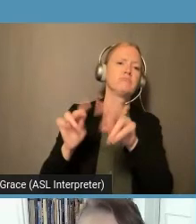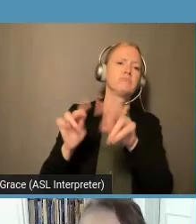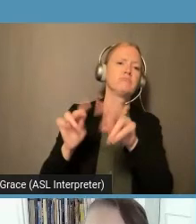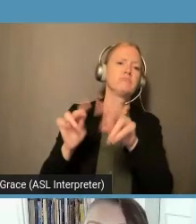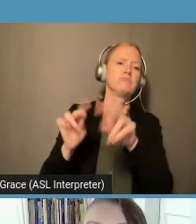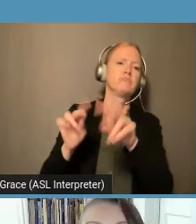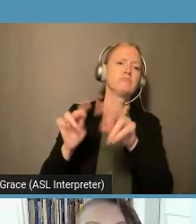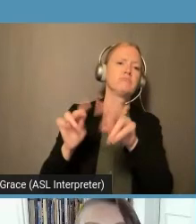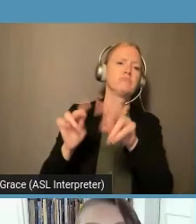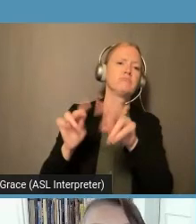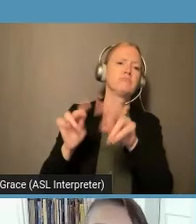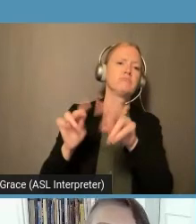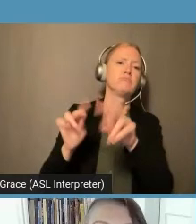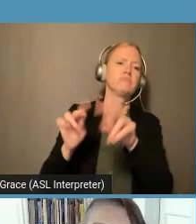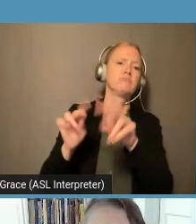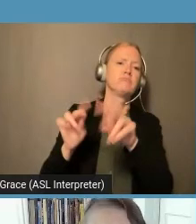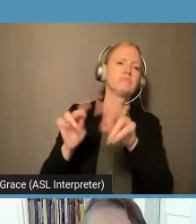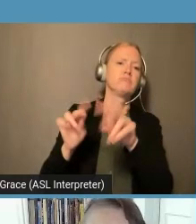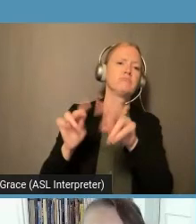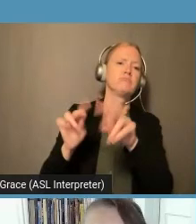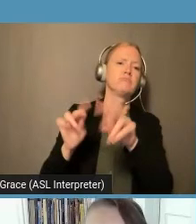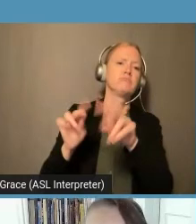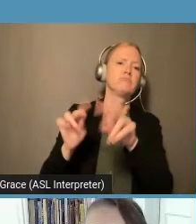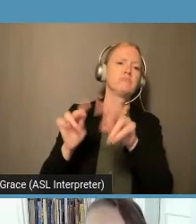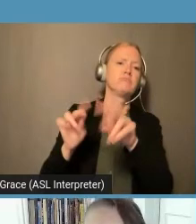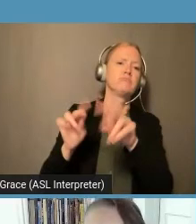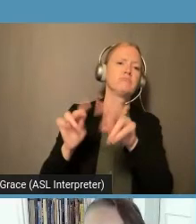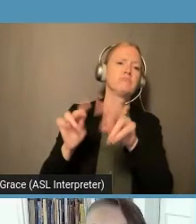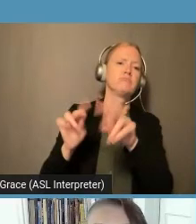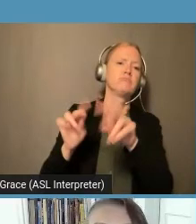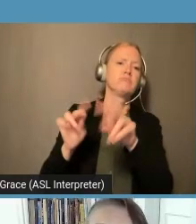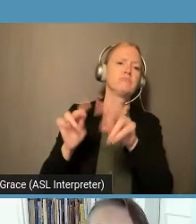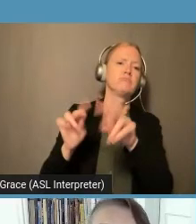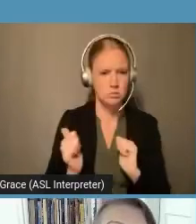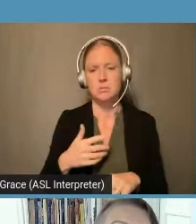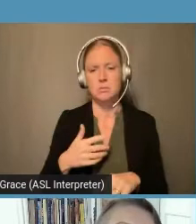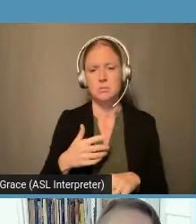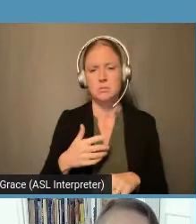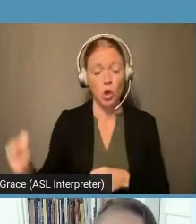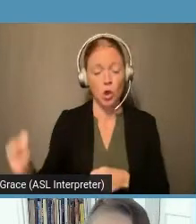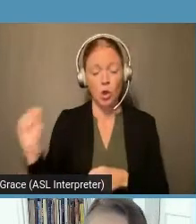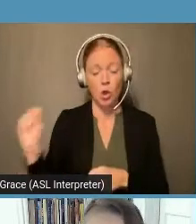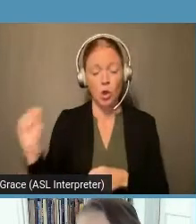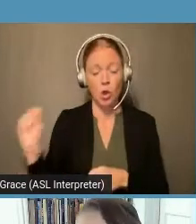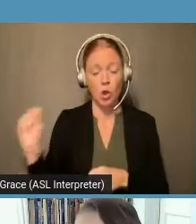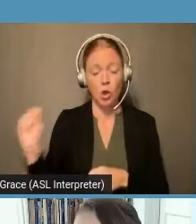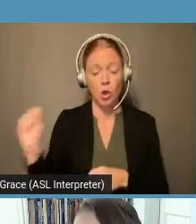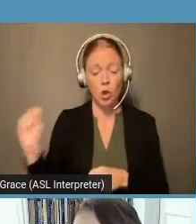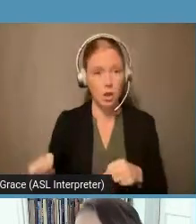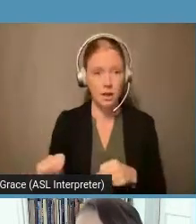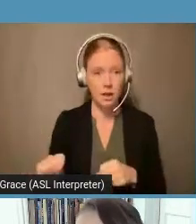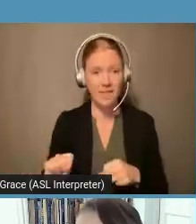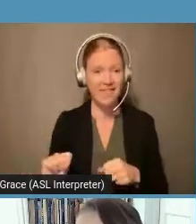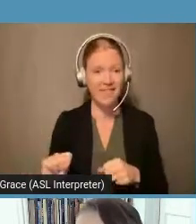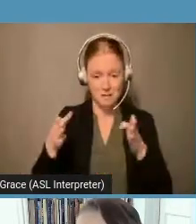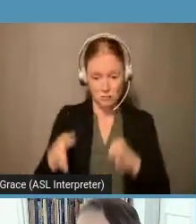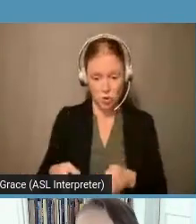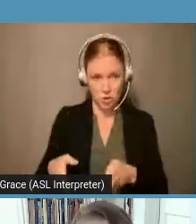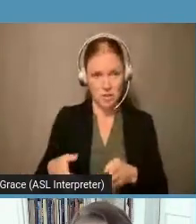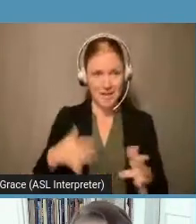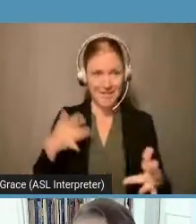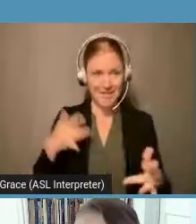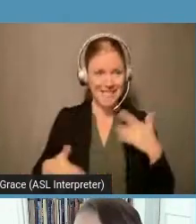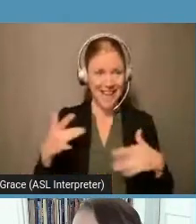and effort, and the big reveal day came, and this person excitedly showed